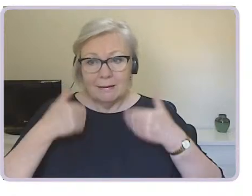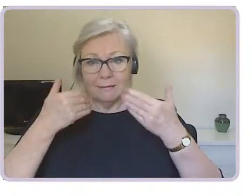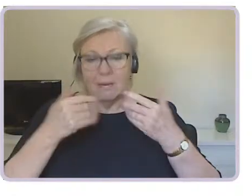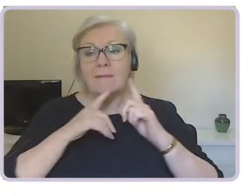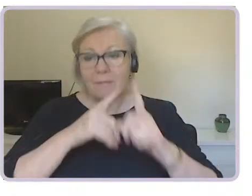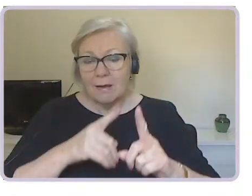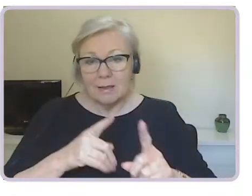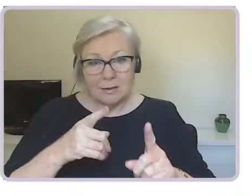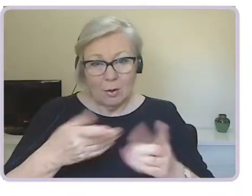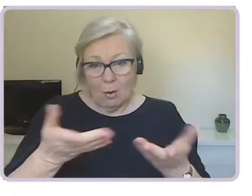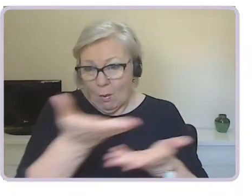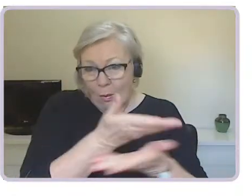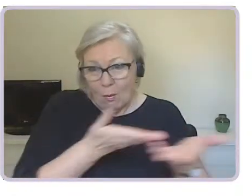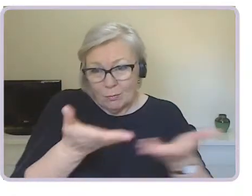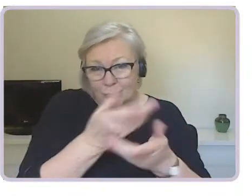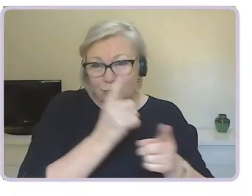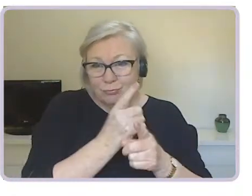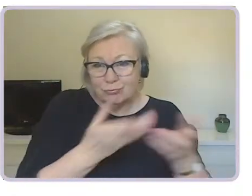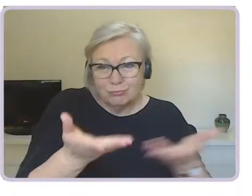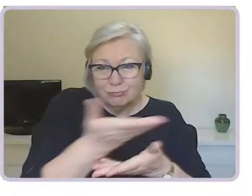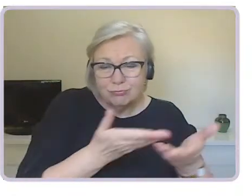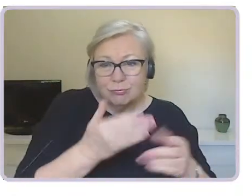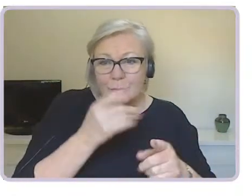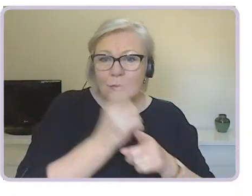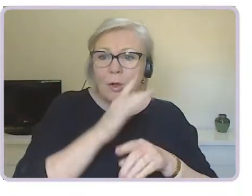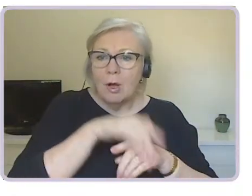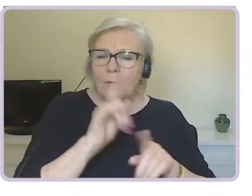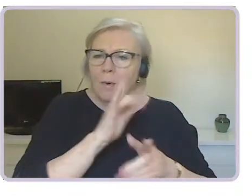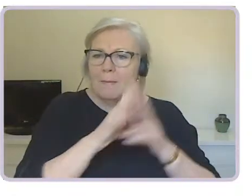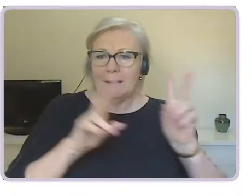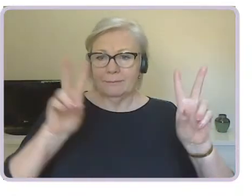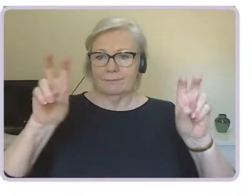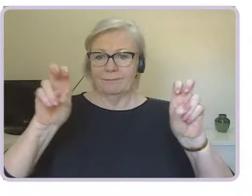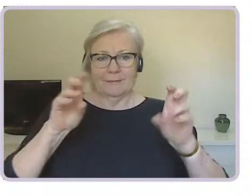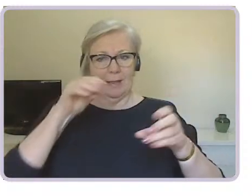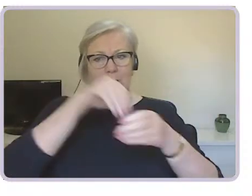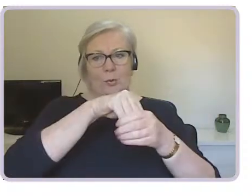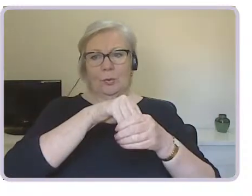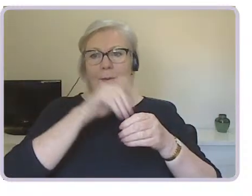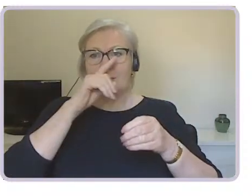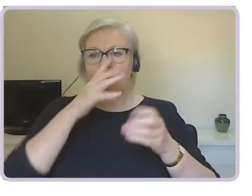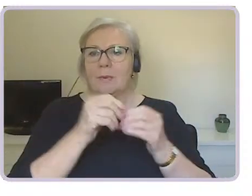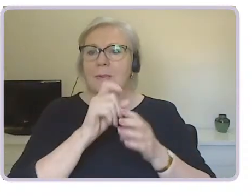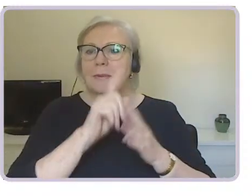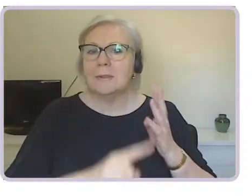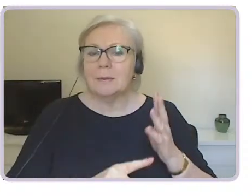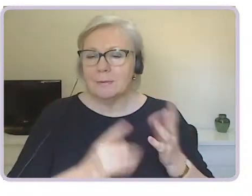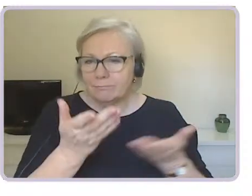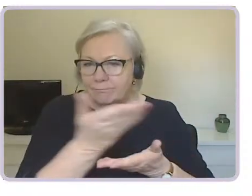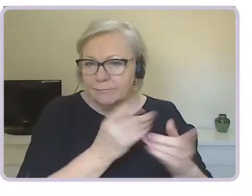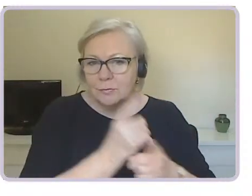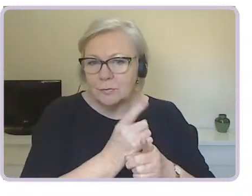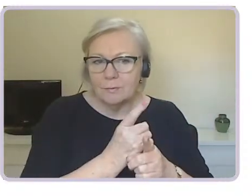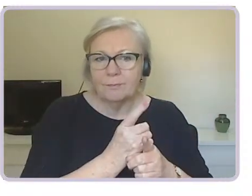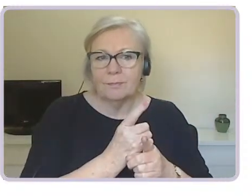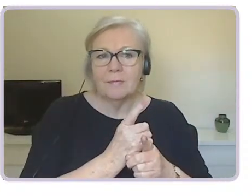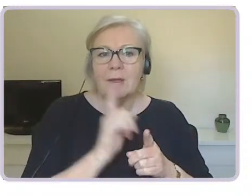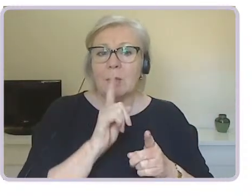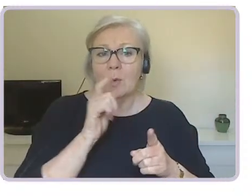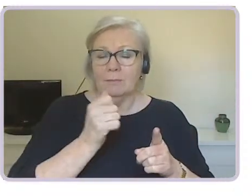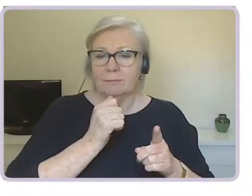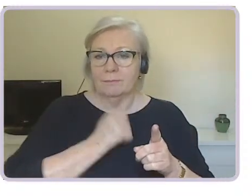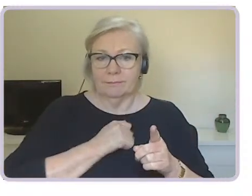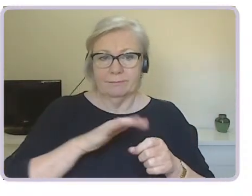together about what it means to be inclusive of people with disability. That's what DIDRR is all about. It's